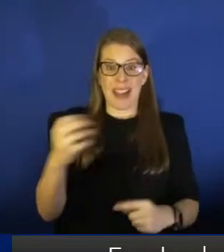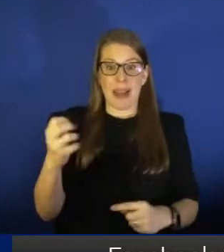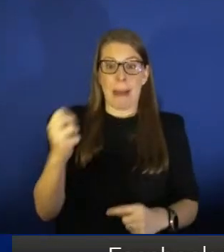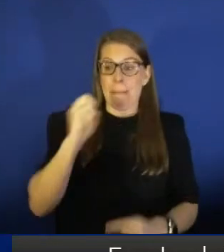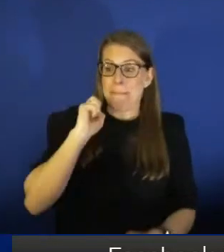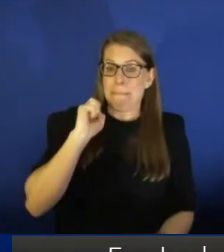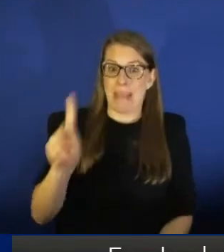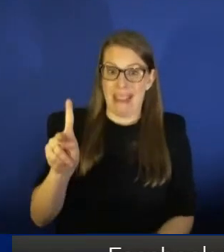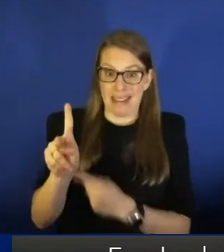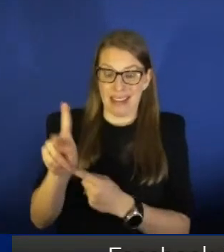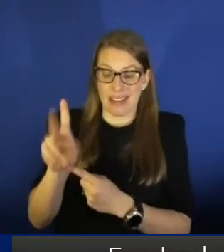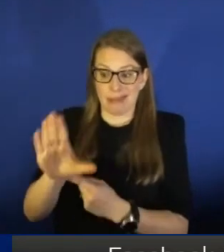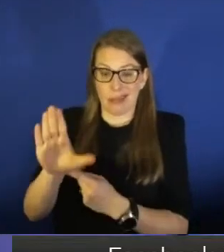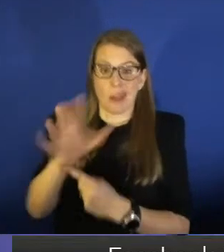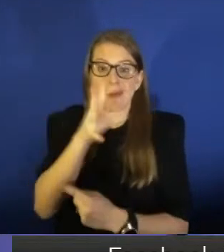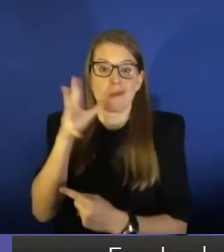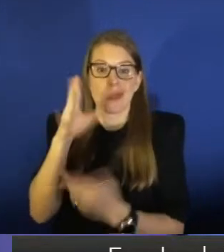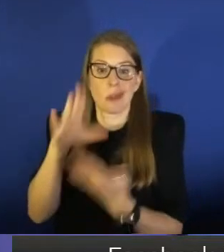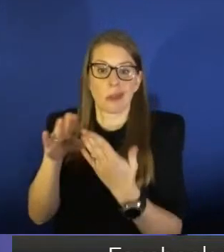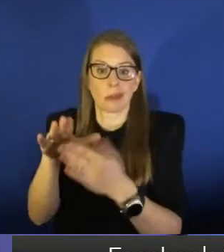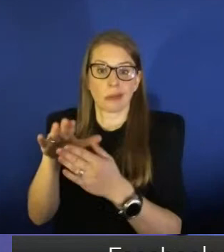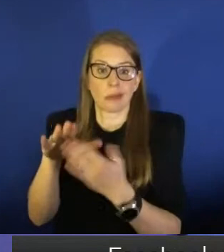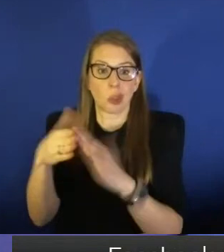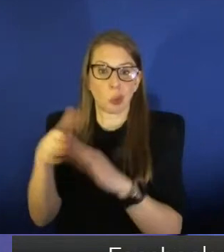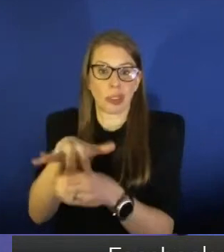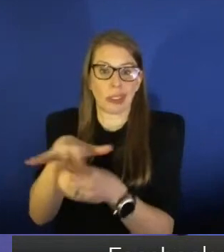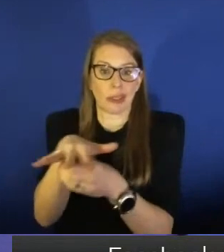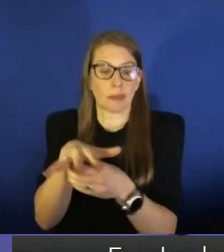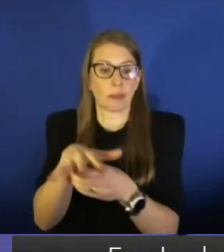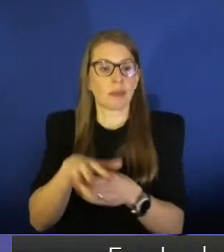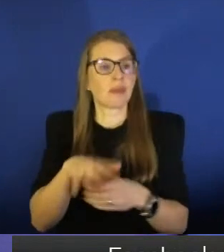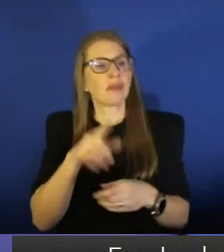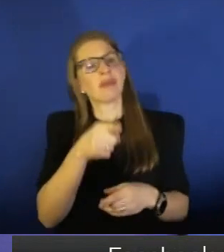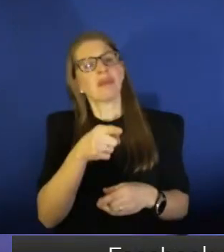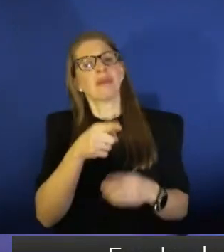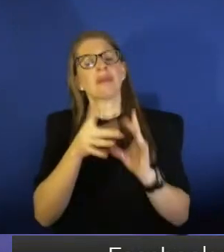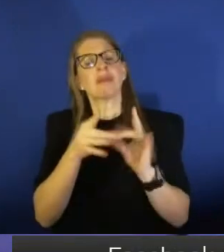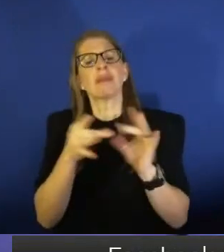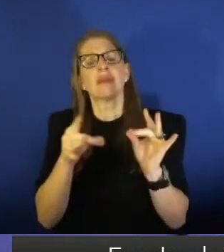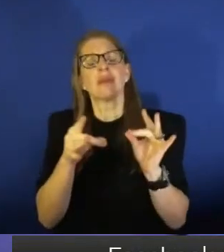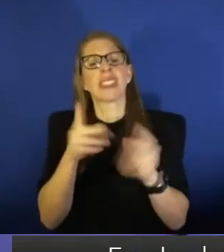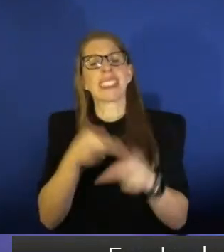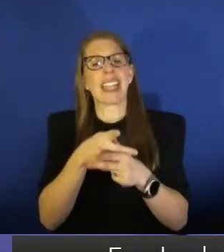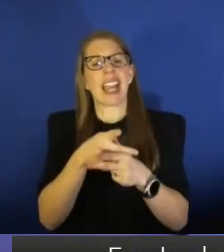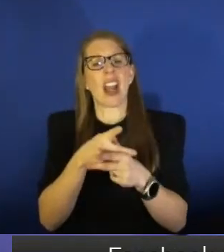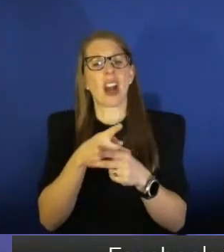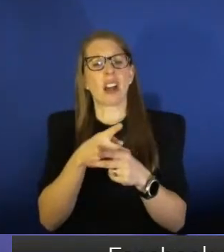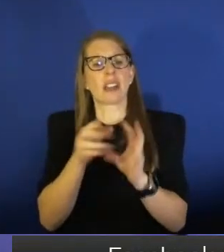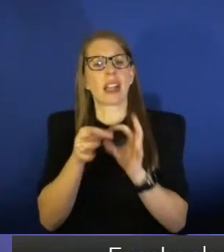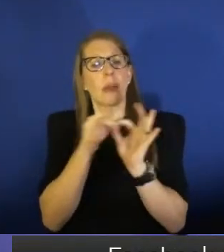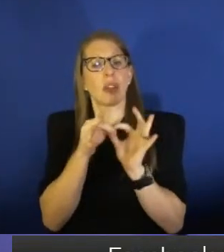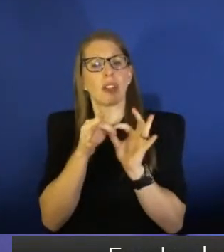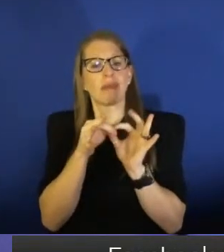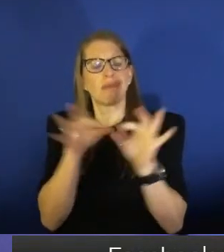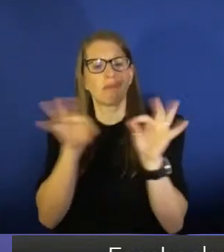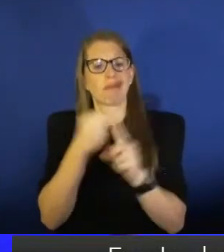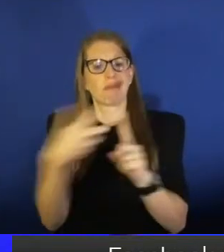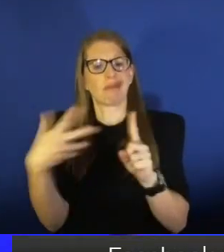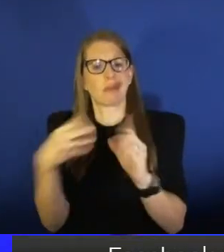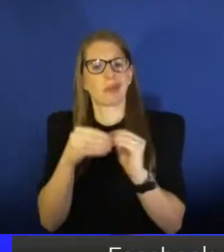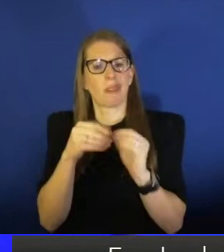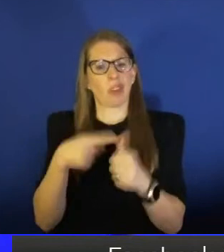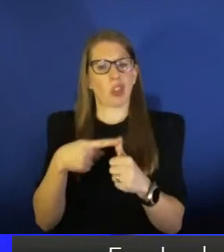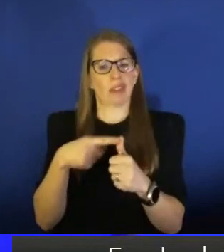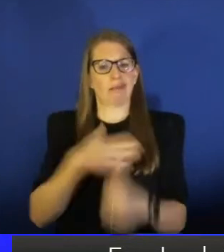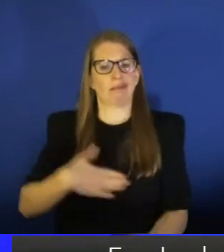those rural communities. Dr. Moser, you mentioned the Care Collaborative. We've talked about it a couple of times here. Explain to people what that is first. Sure, yeah. The